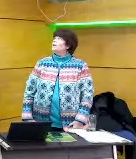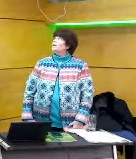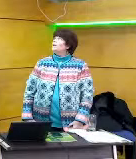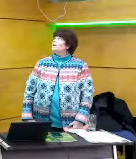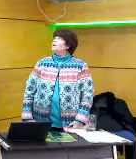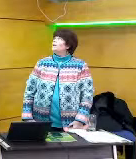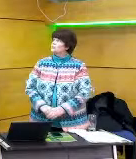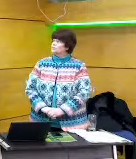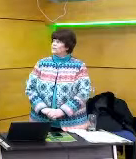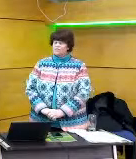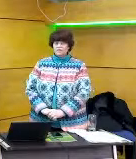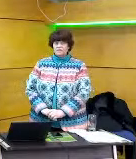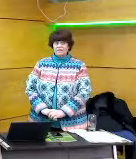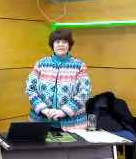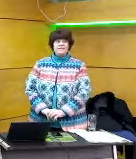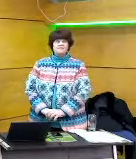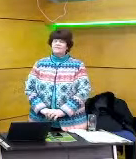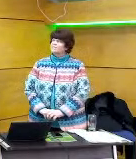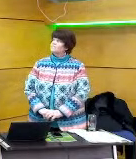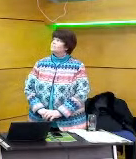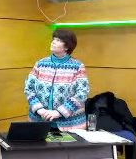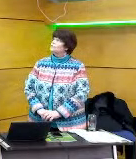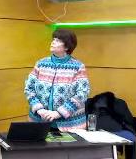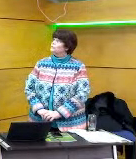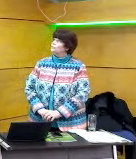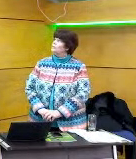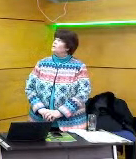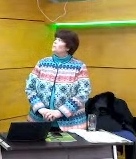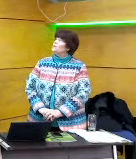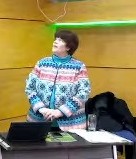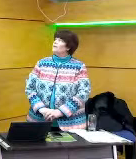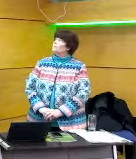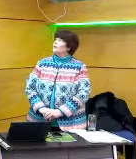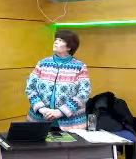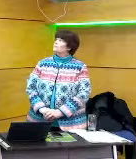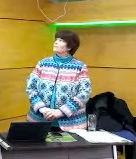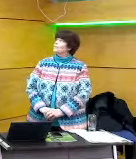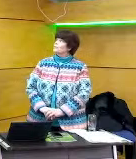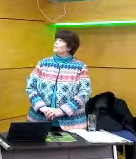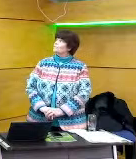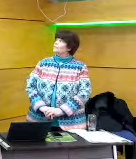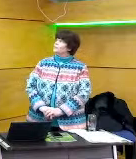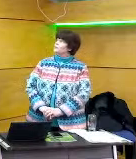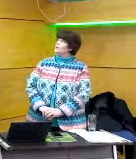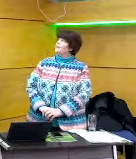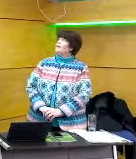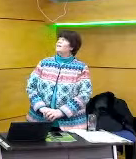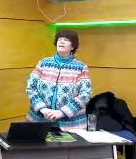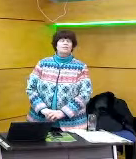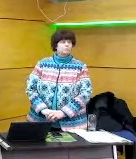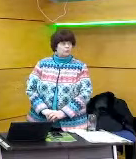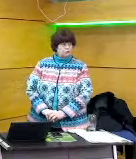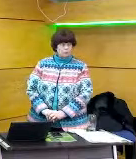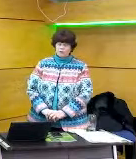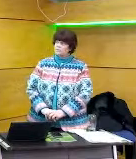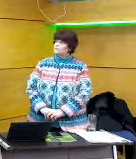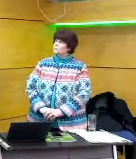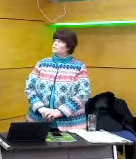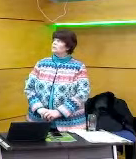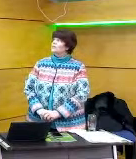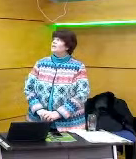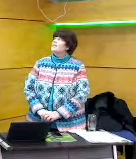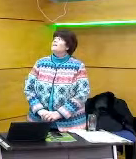the registration, and the 6th of June, we had rounds for the 3rd and 4th grade at the British